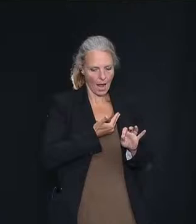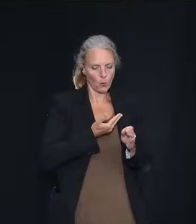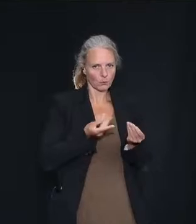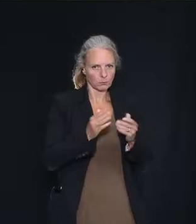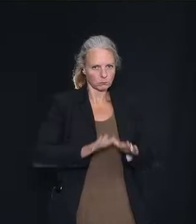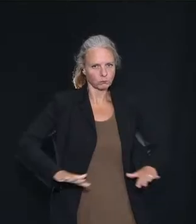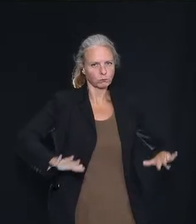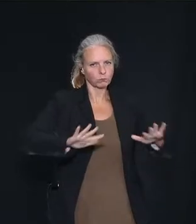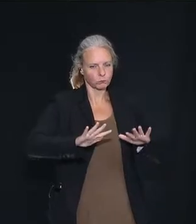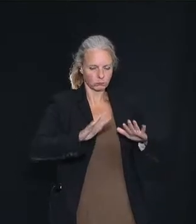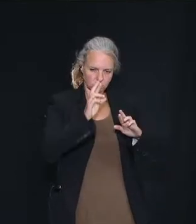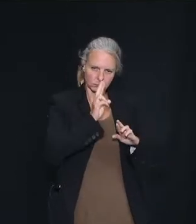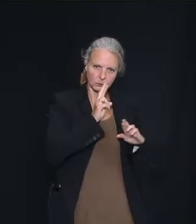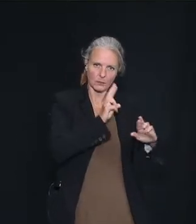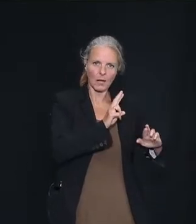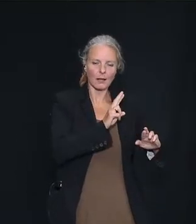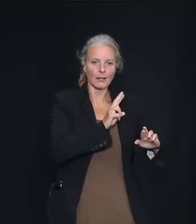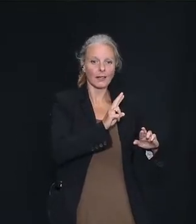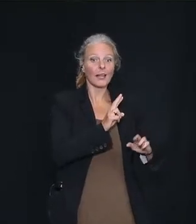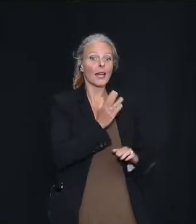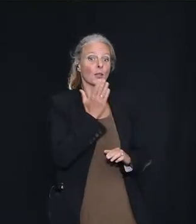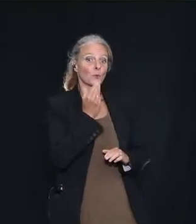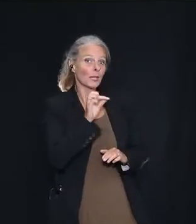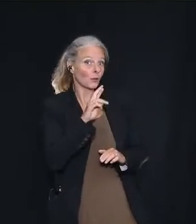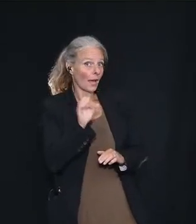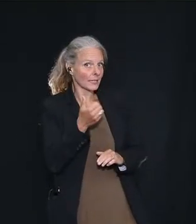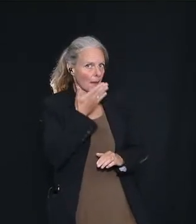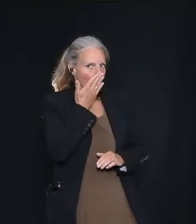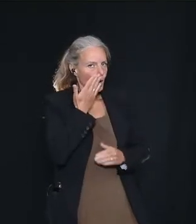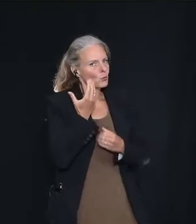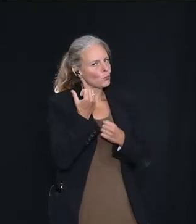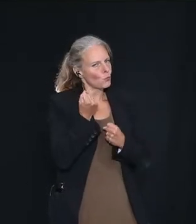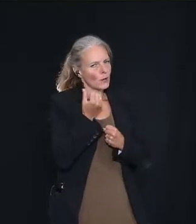And here's the sweet grass. It smells very good, by the way.